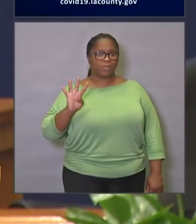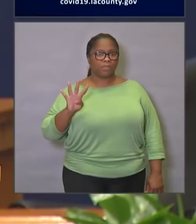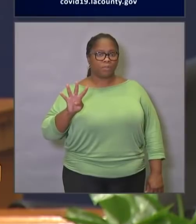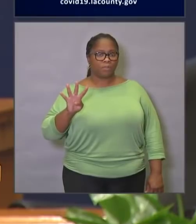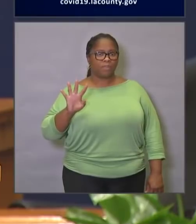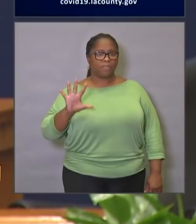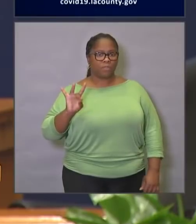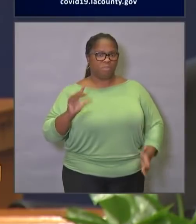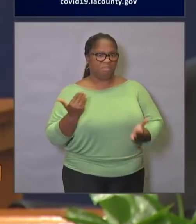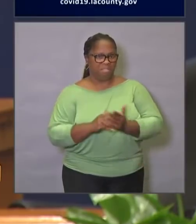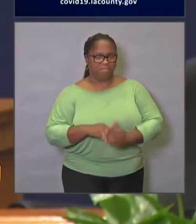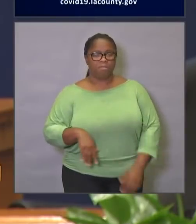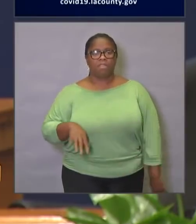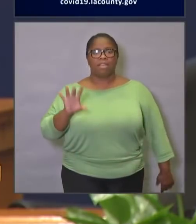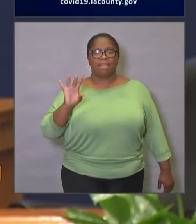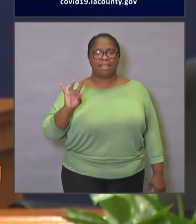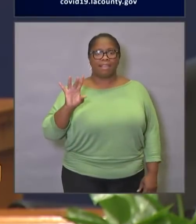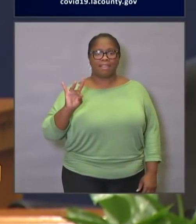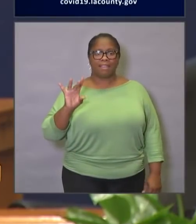888-922-4453. That's